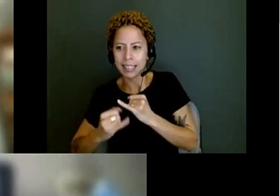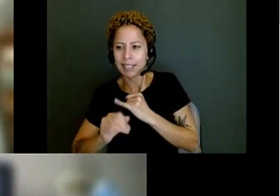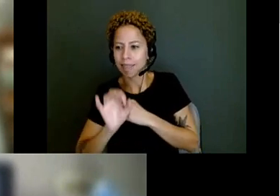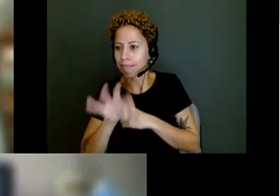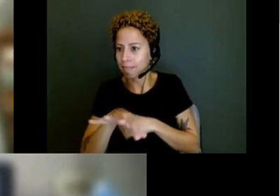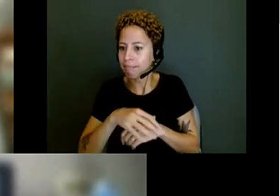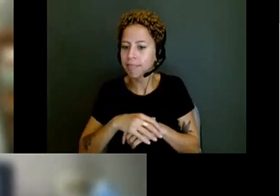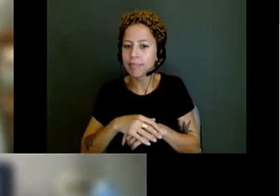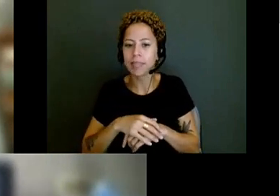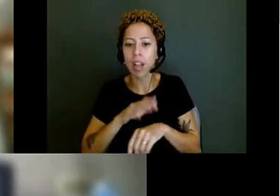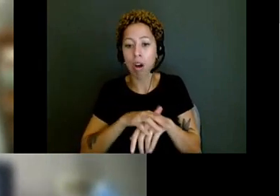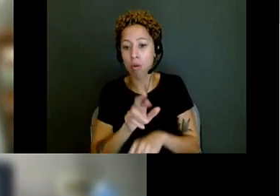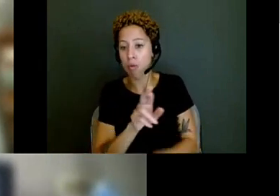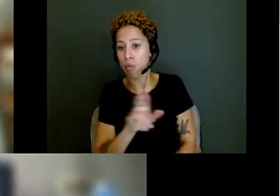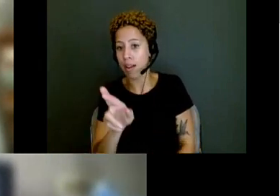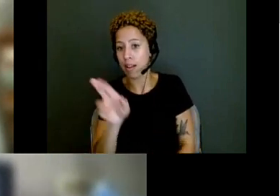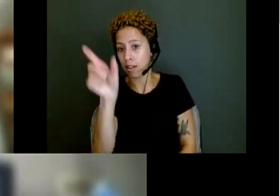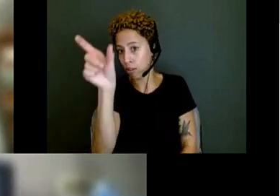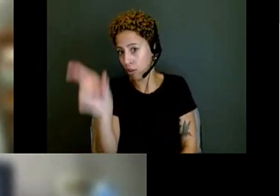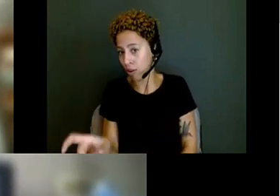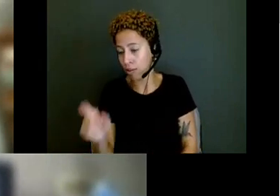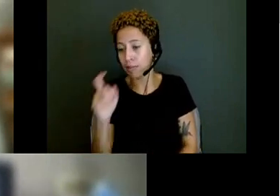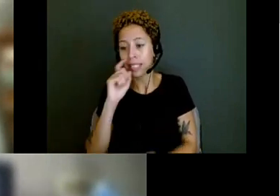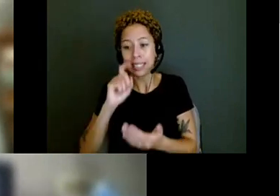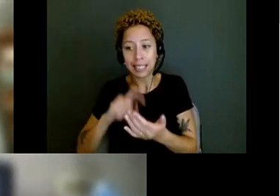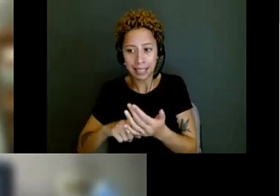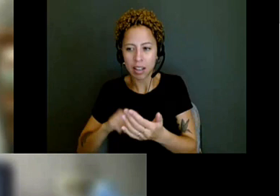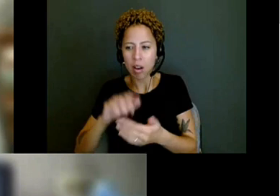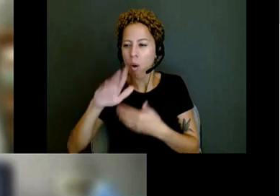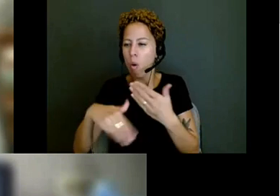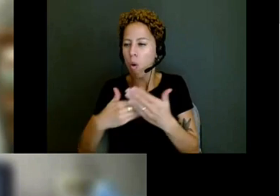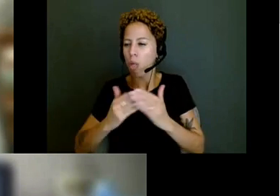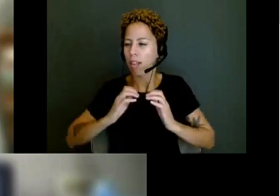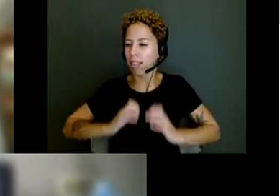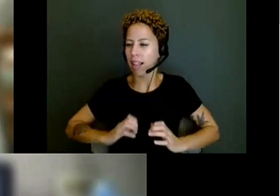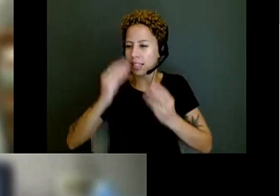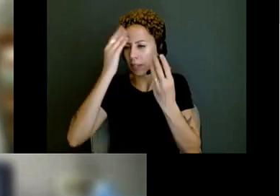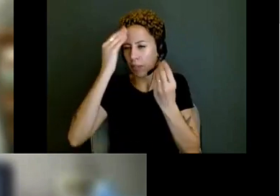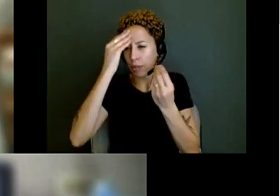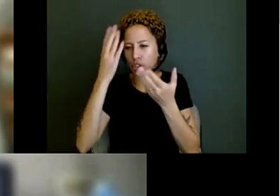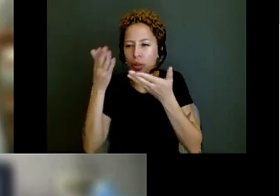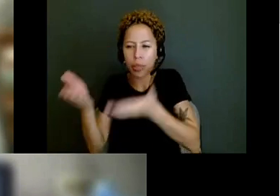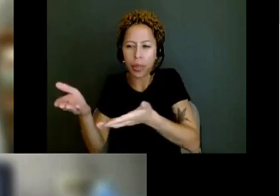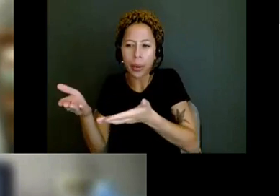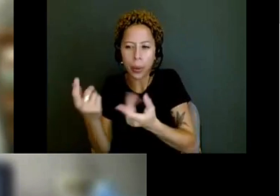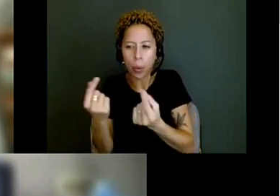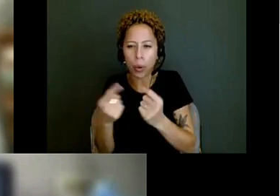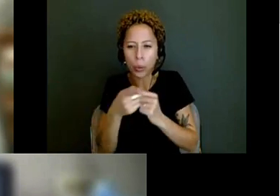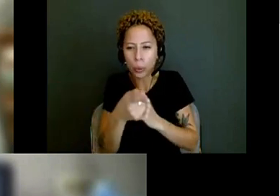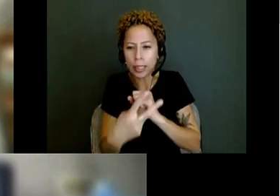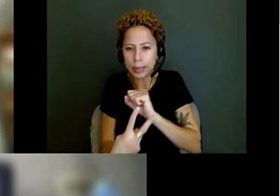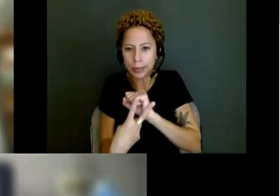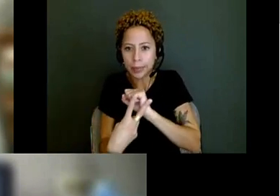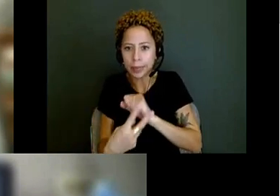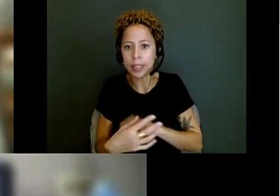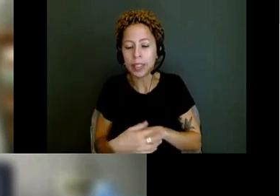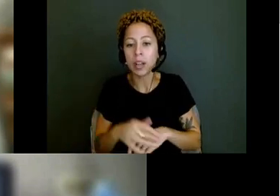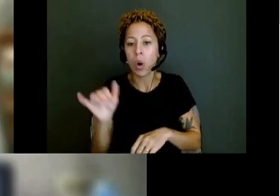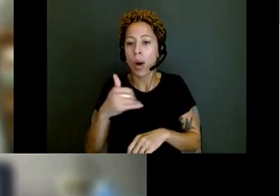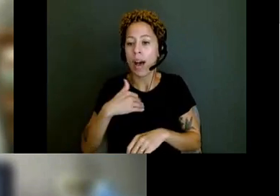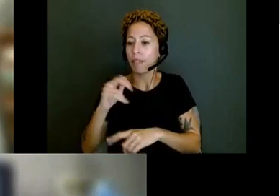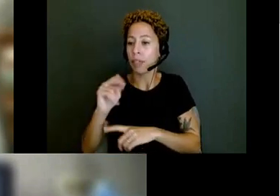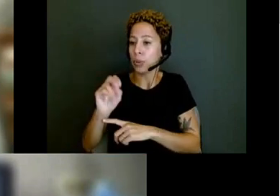column, right-hand side column, you'll see there's your client's data, whatever pieces of information you have about them. There's a notes field, so you can